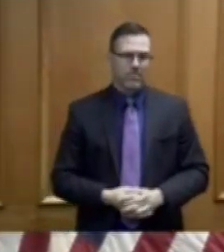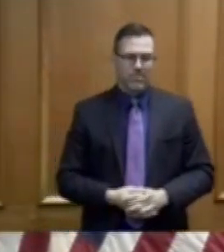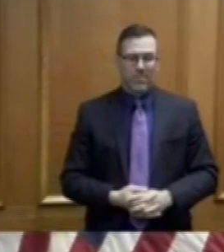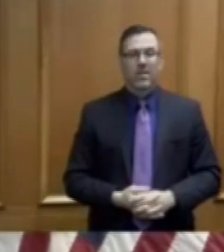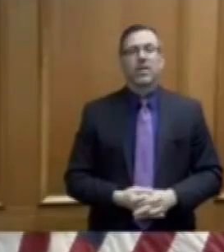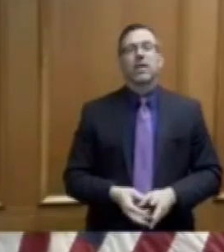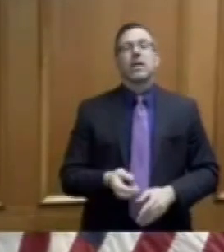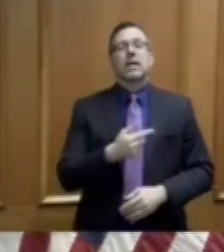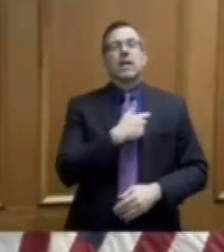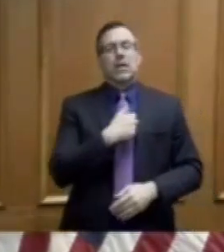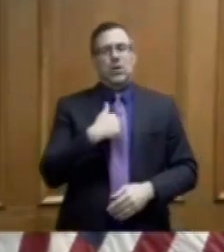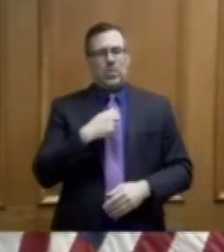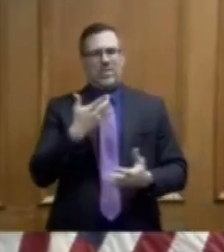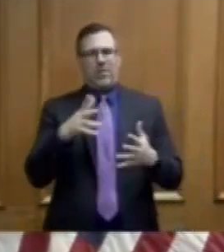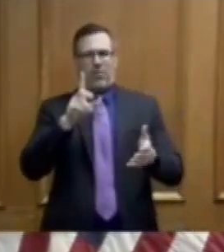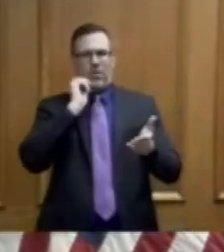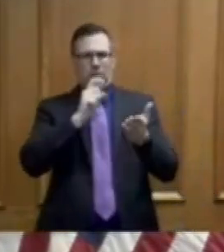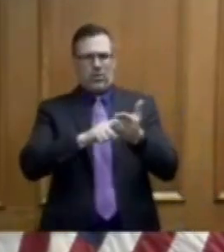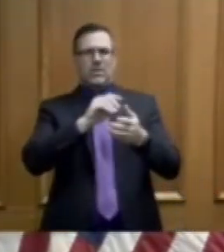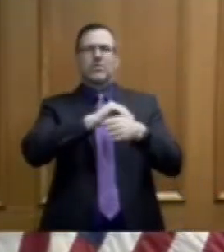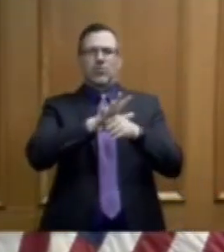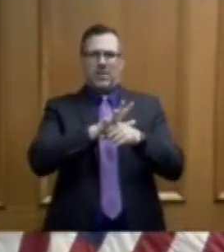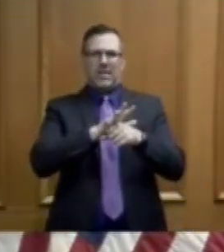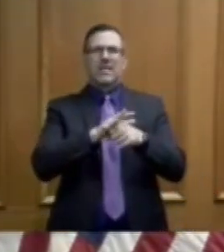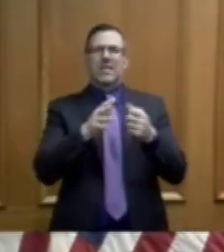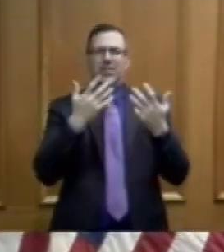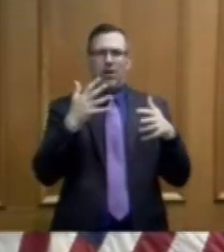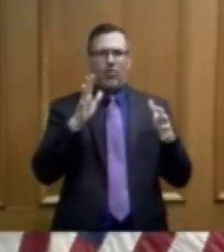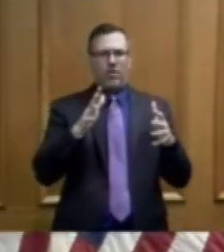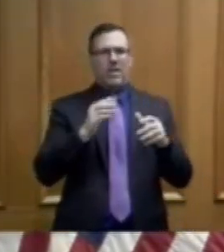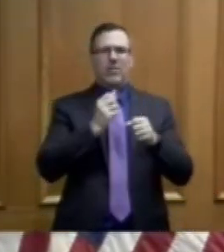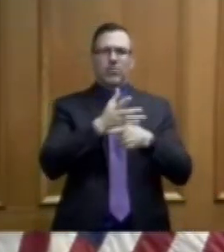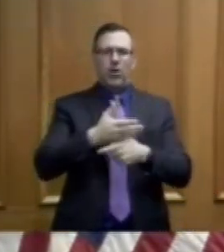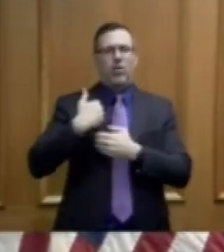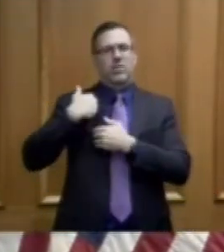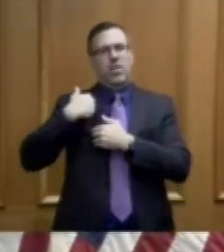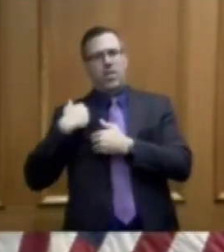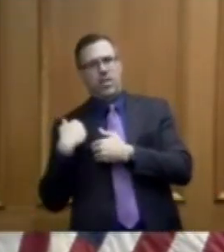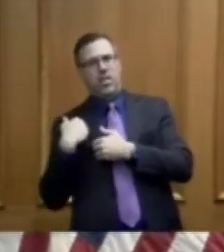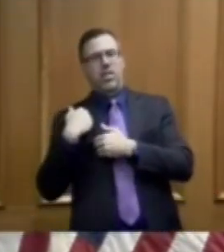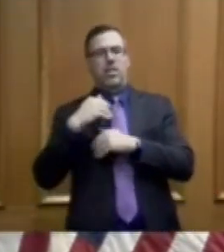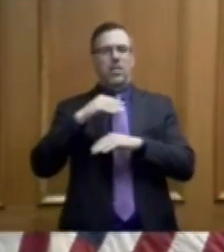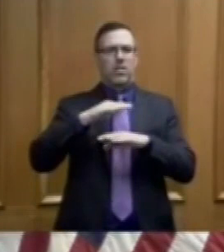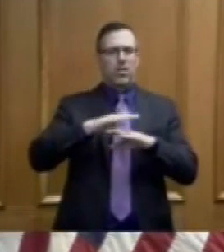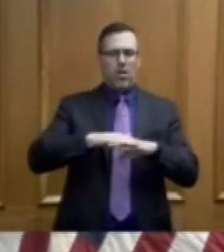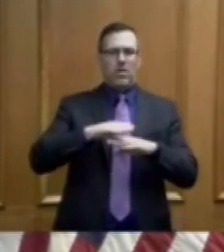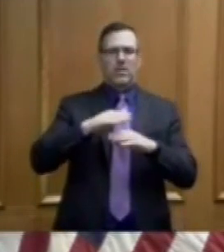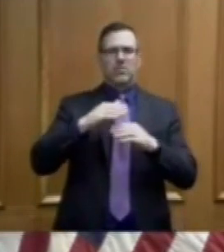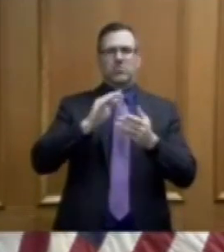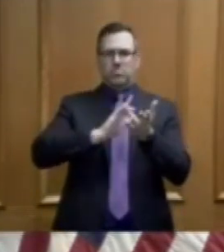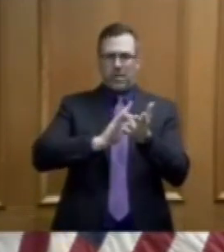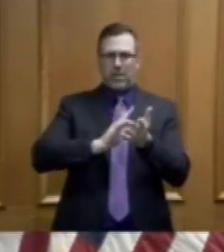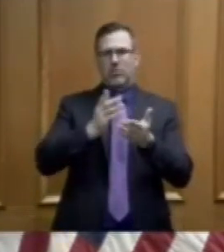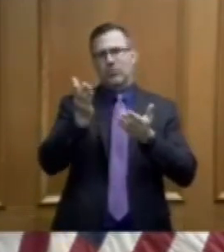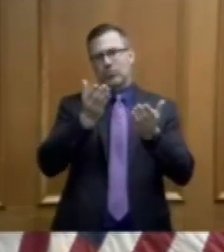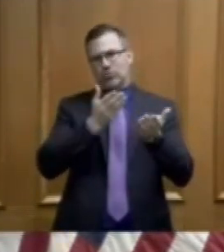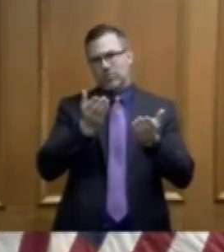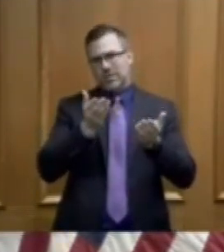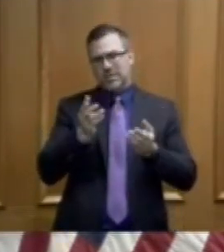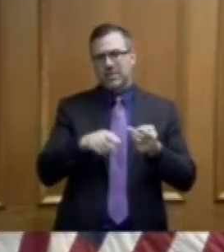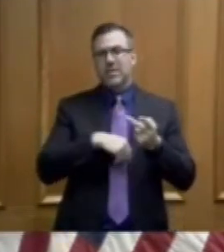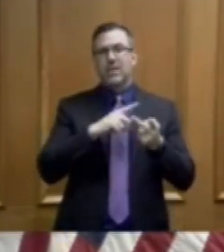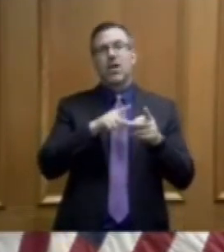created on our healthcare system, we're also addressing a potential strain on our healthcare safety net and care for the